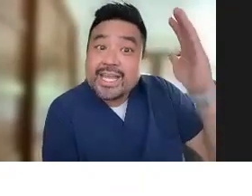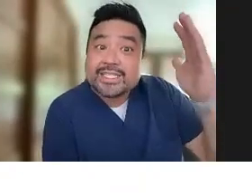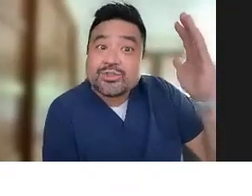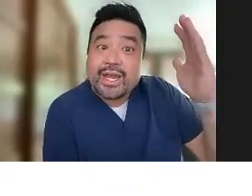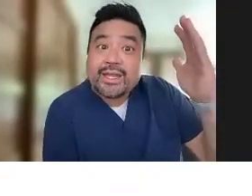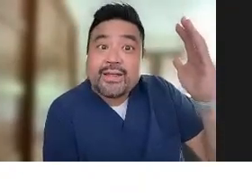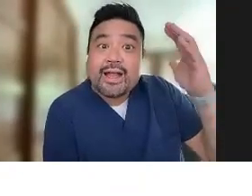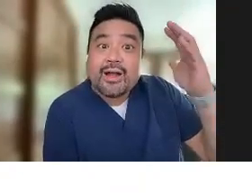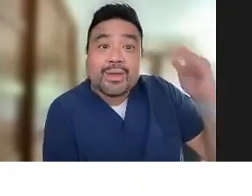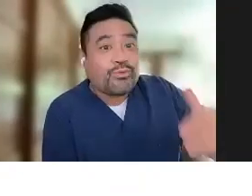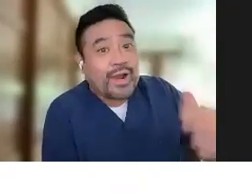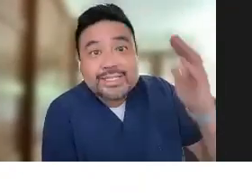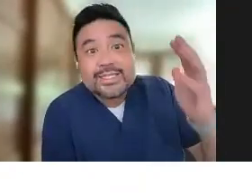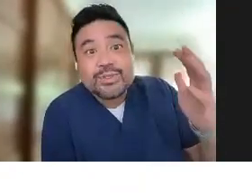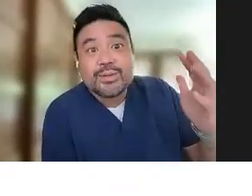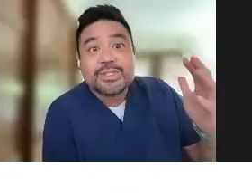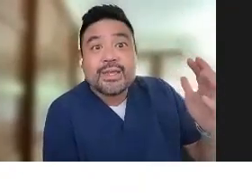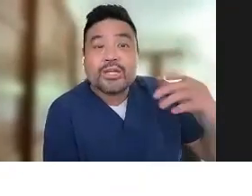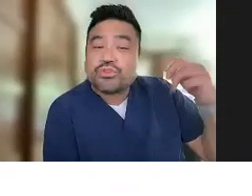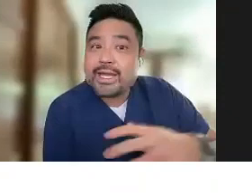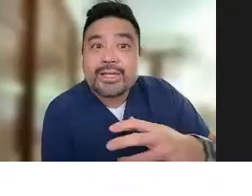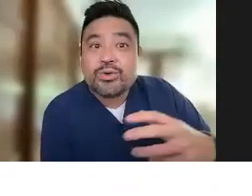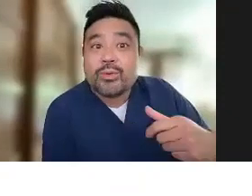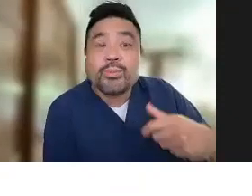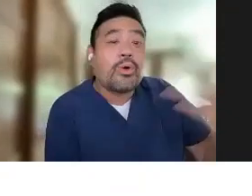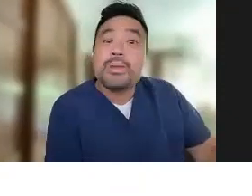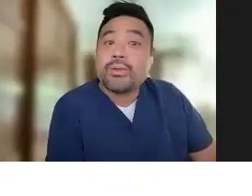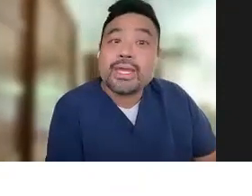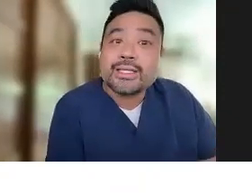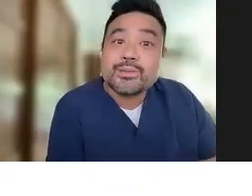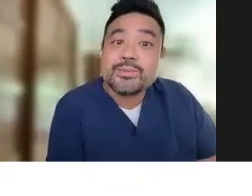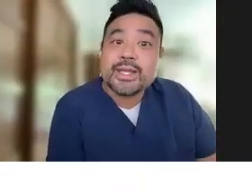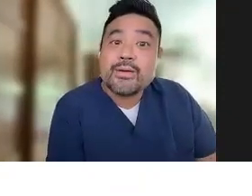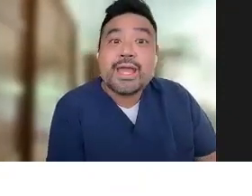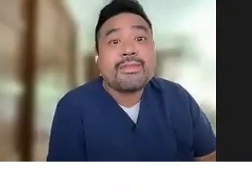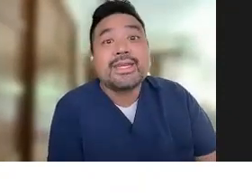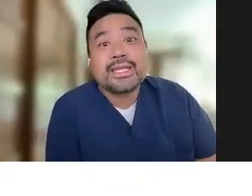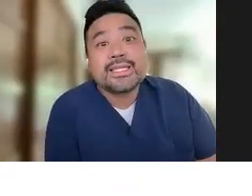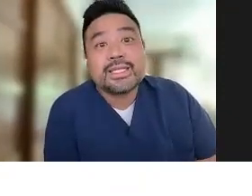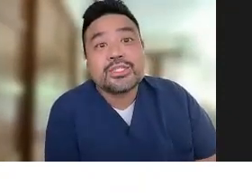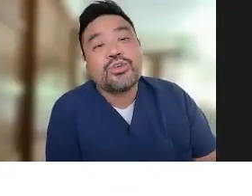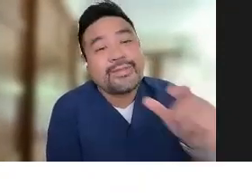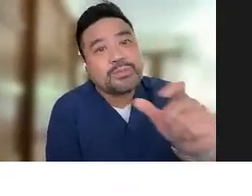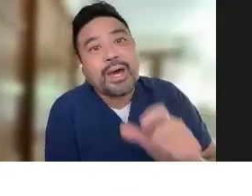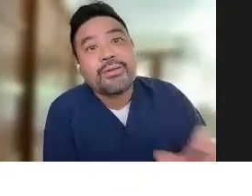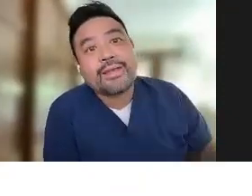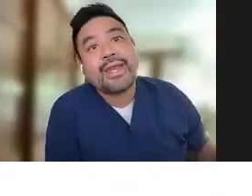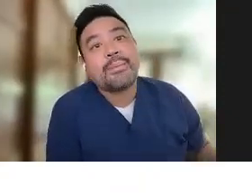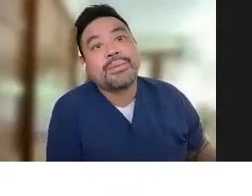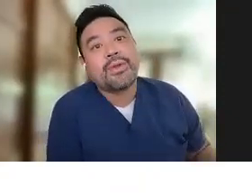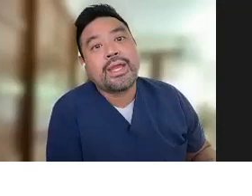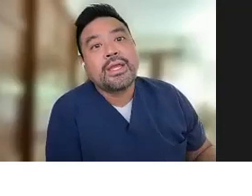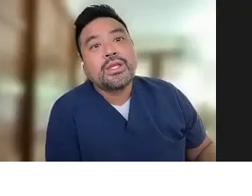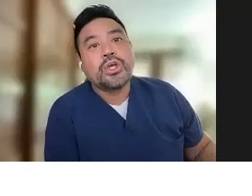rise in cases, right? And rise in symptoms and trying to get back to normal, more people are getting symptoms now and they need to get tested. So you get this bottleneck